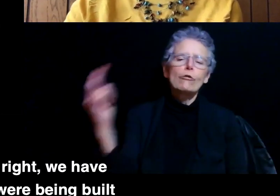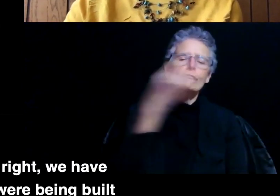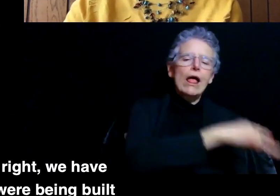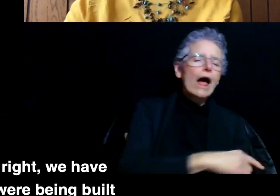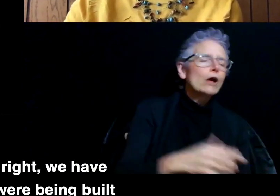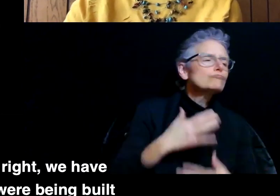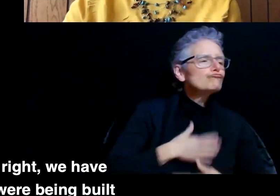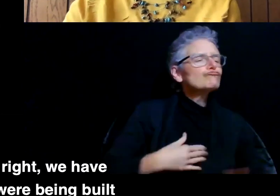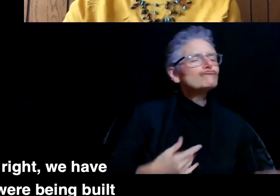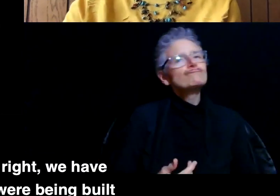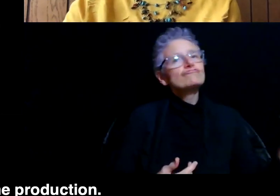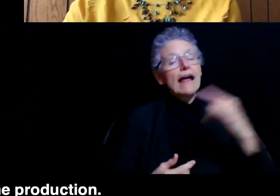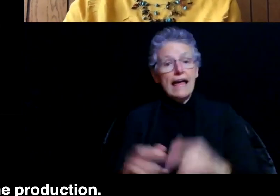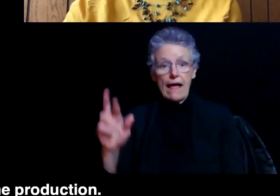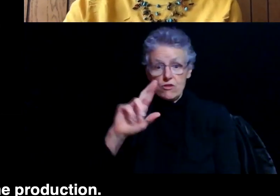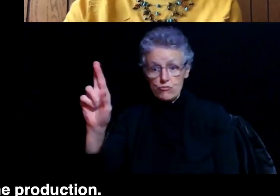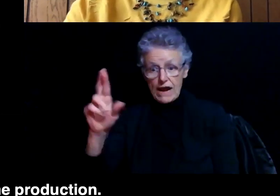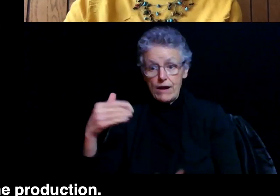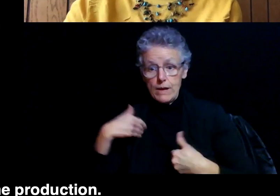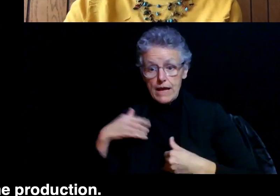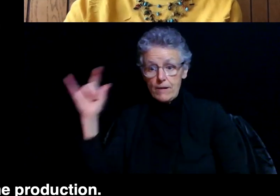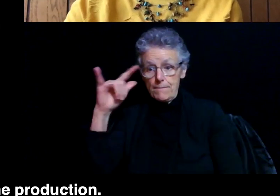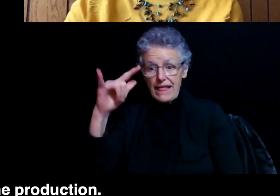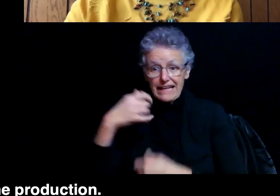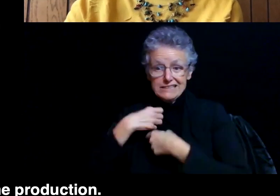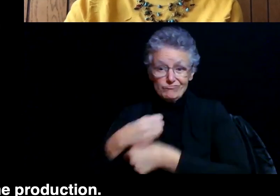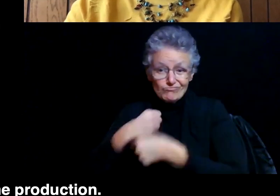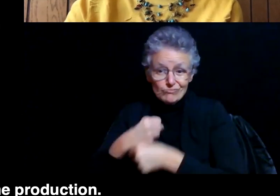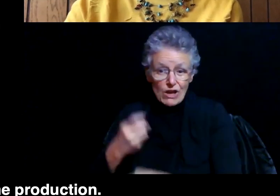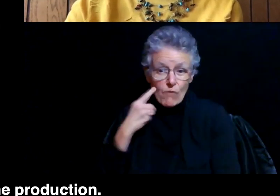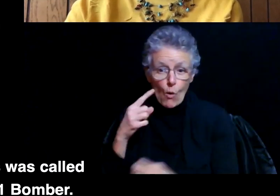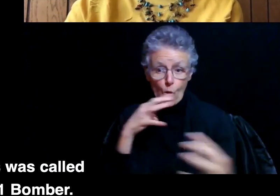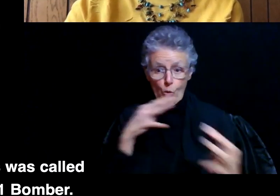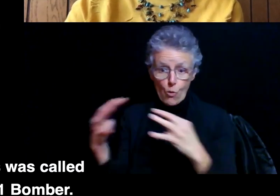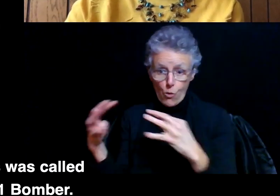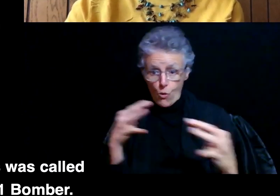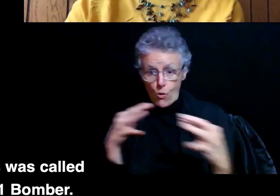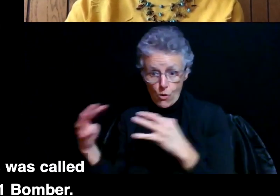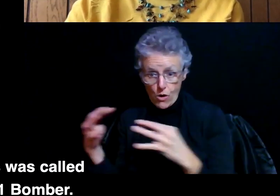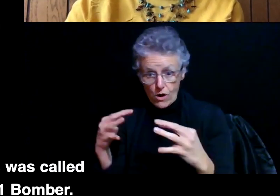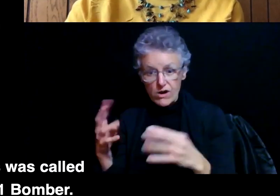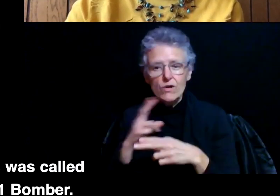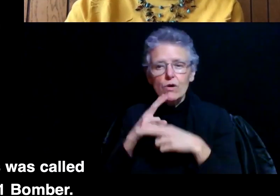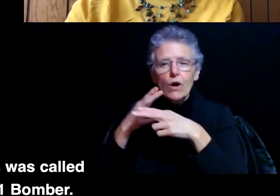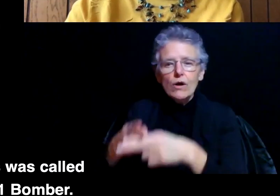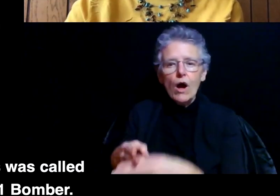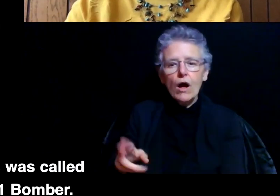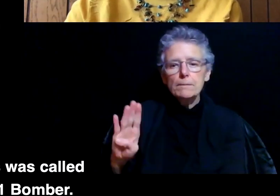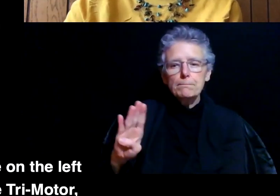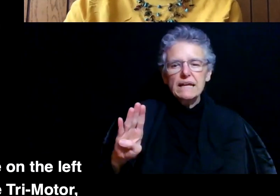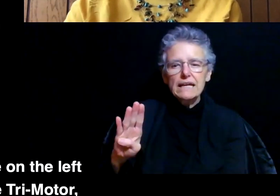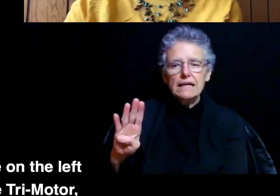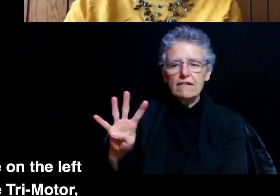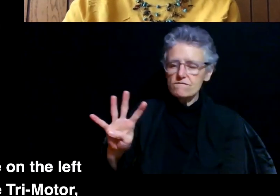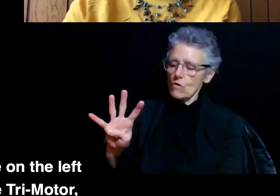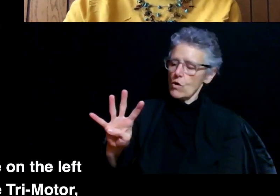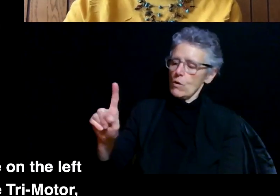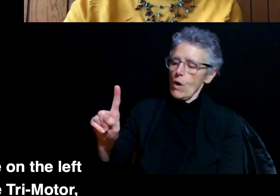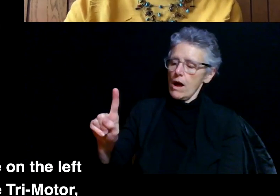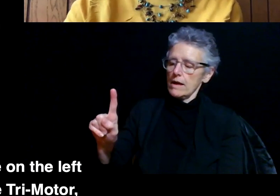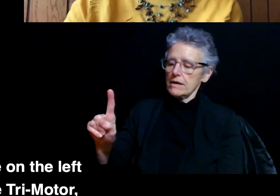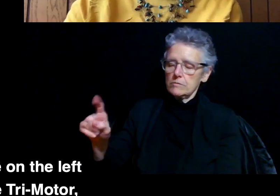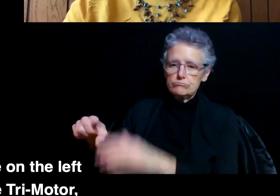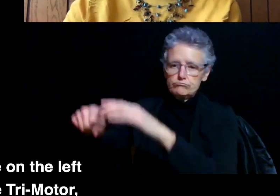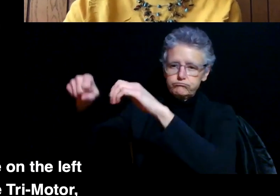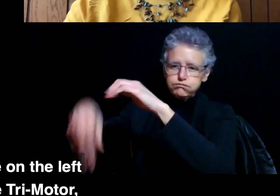planes that were being built for wartime production. And this was called the B-41 bomber. The one on the left